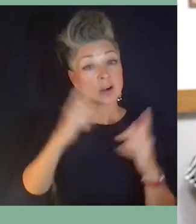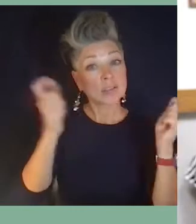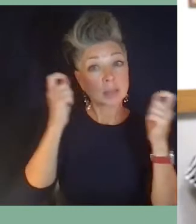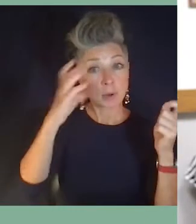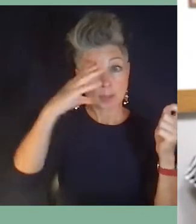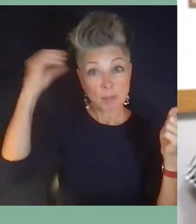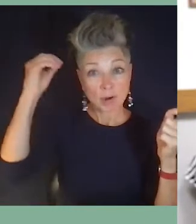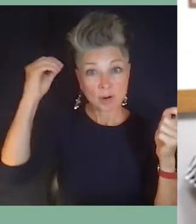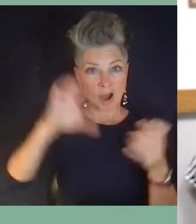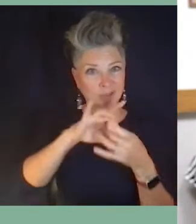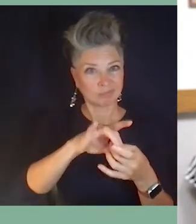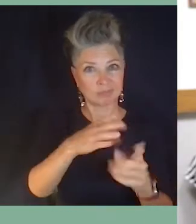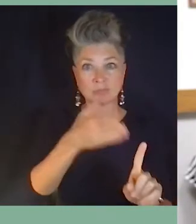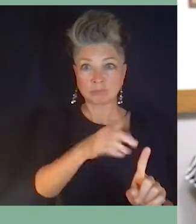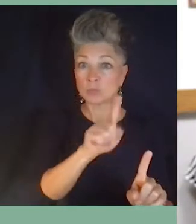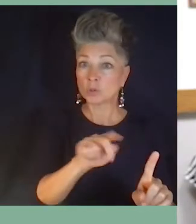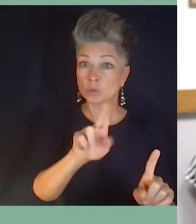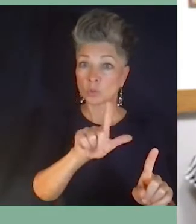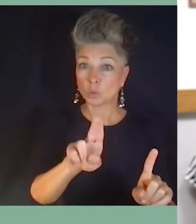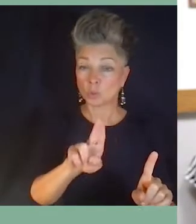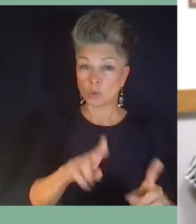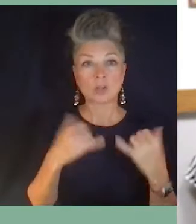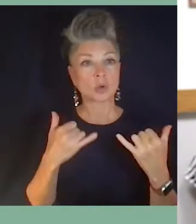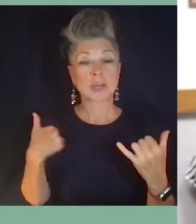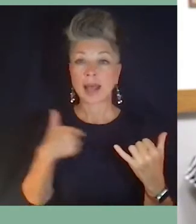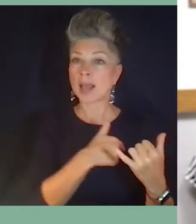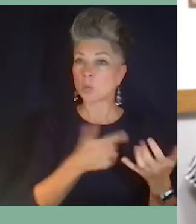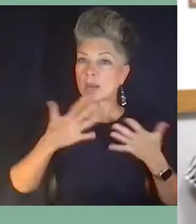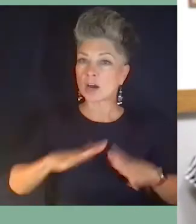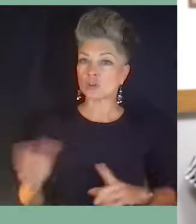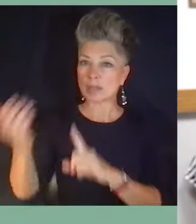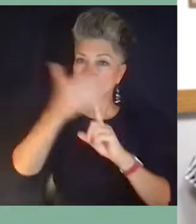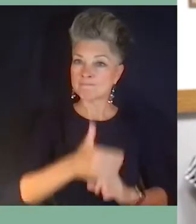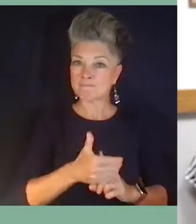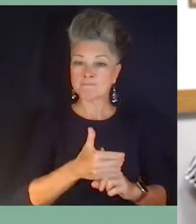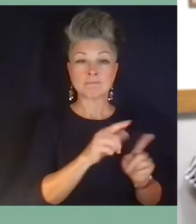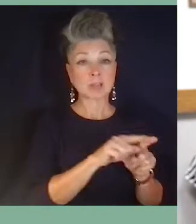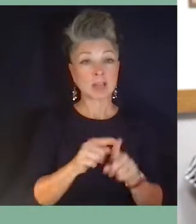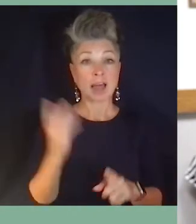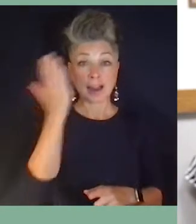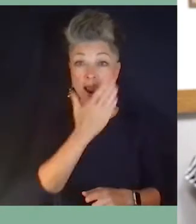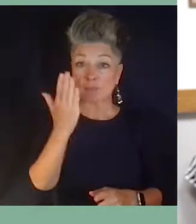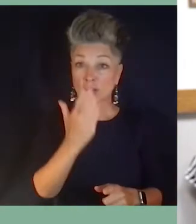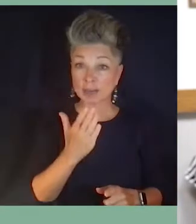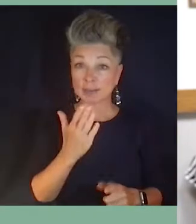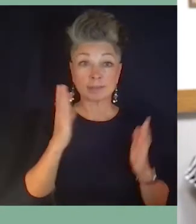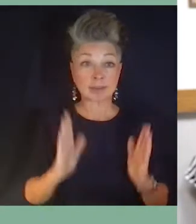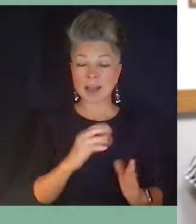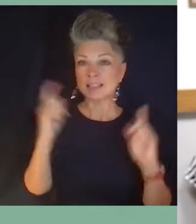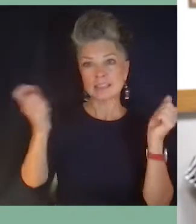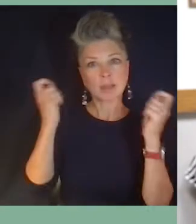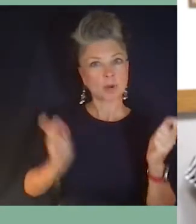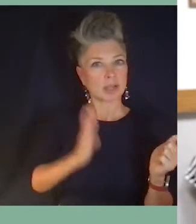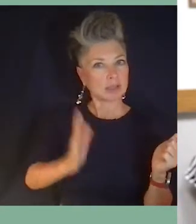celebrating Mardi Gras. So we're dressed today like we are African and celebrating the